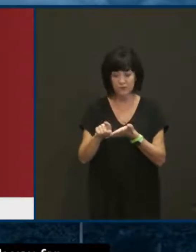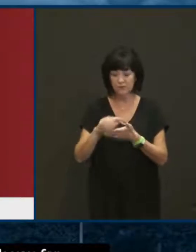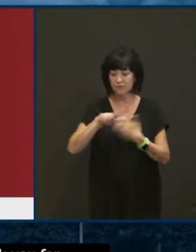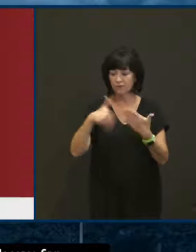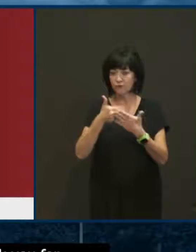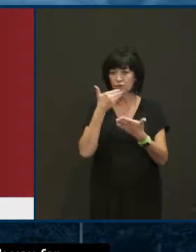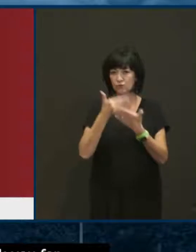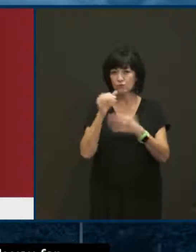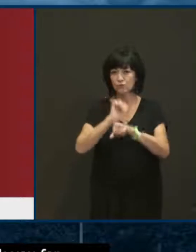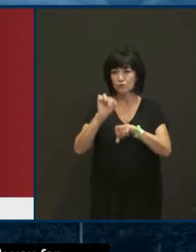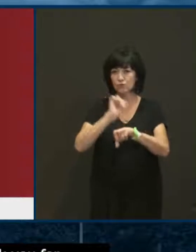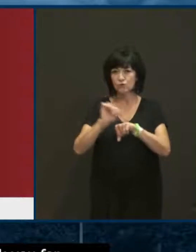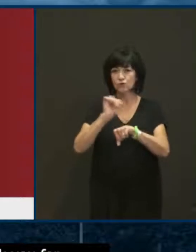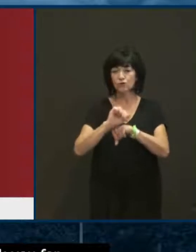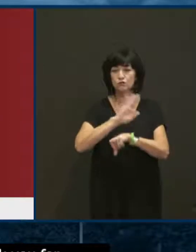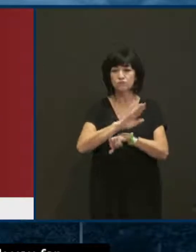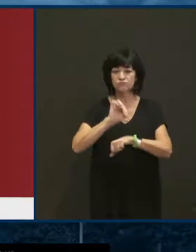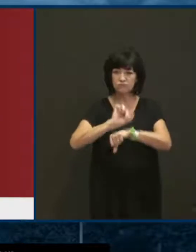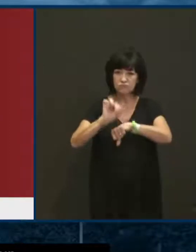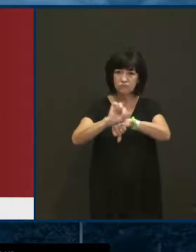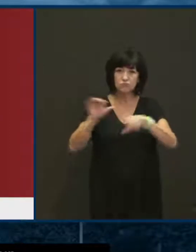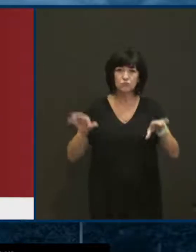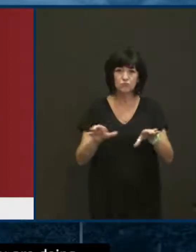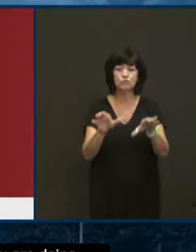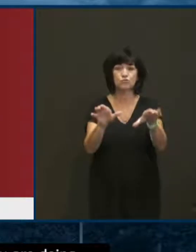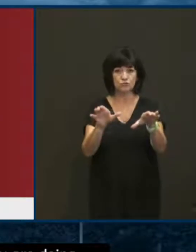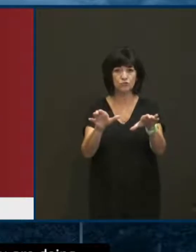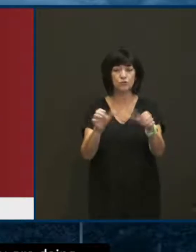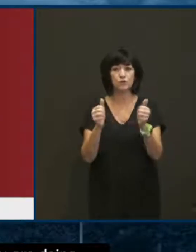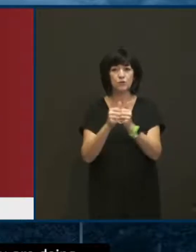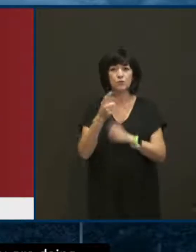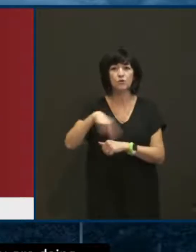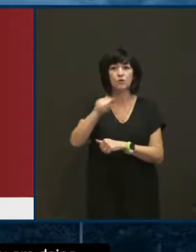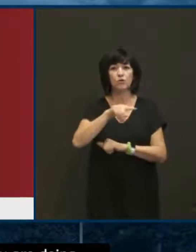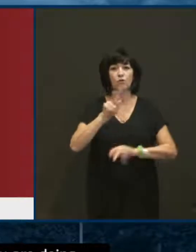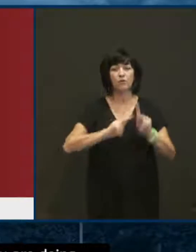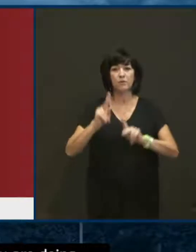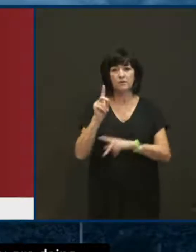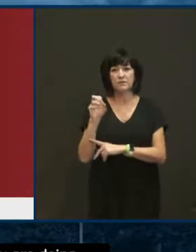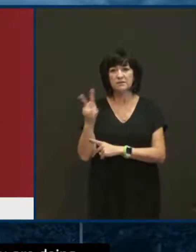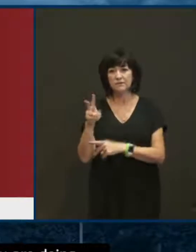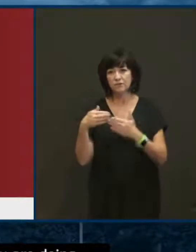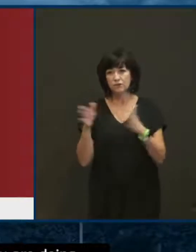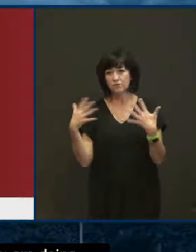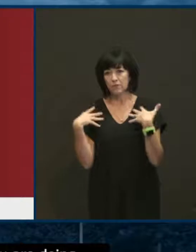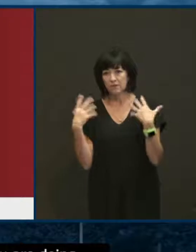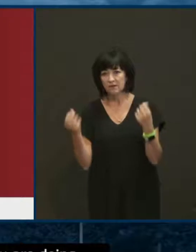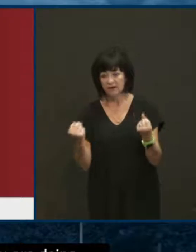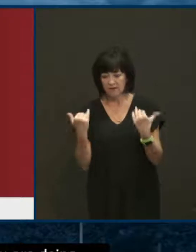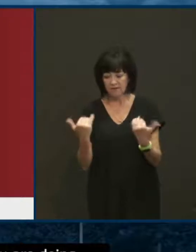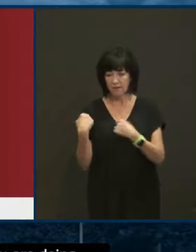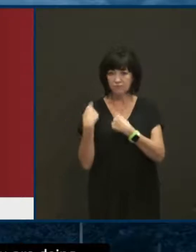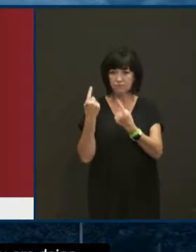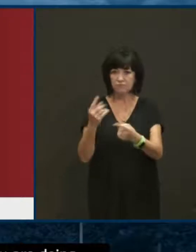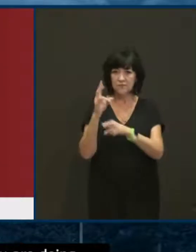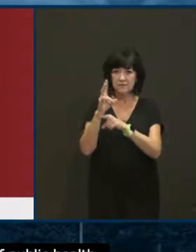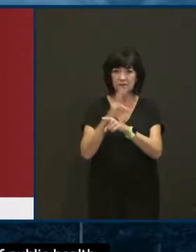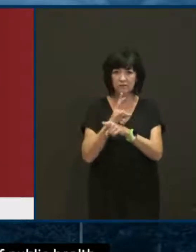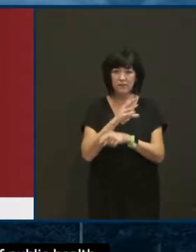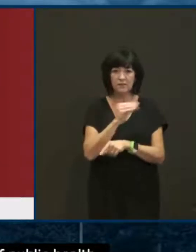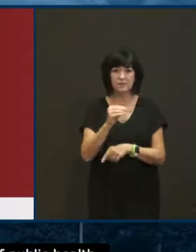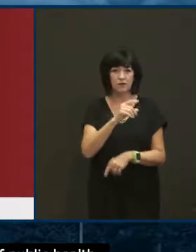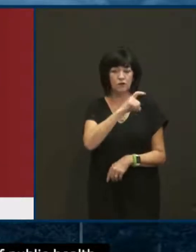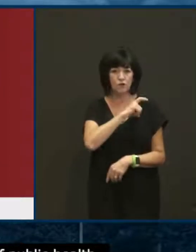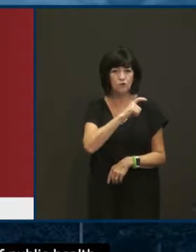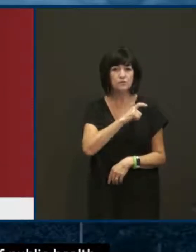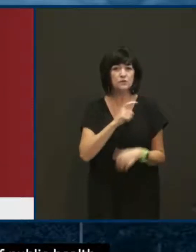you're doing with all the folks on the front line at the Division of Public Health, now 7 months plus in, and those in the law enforcement and